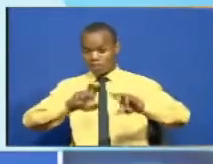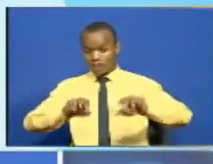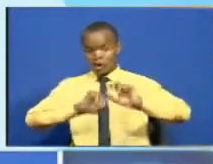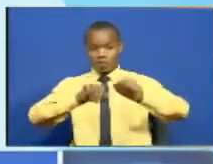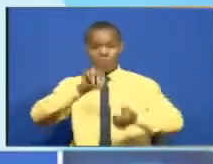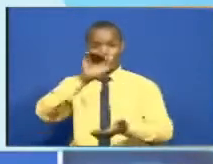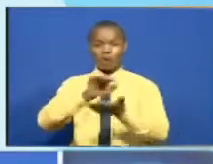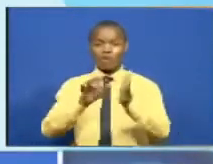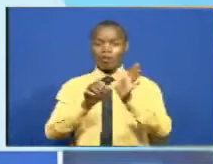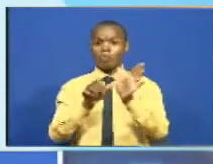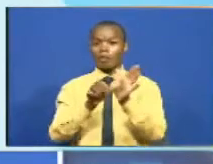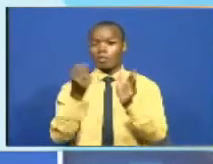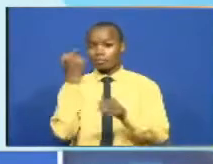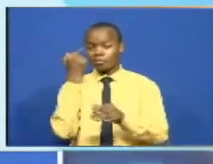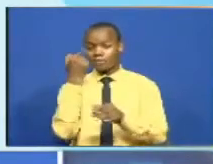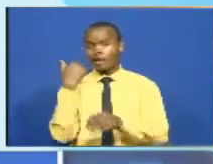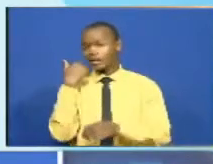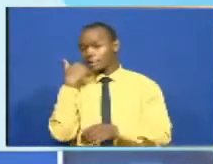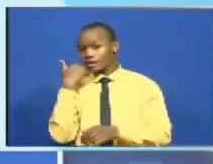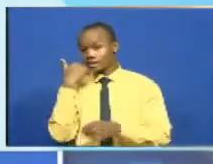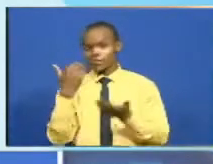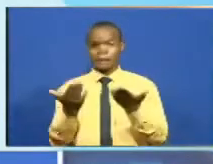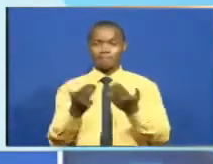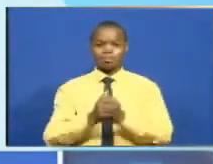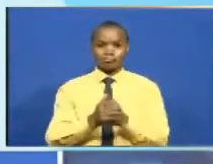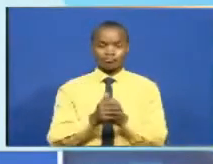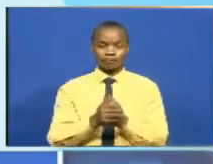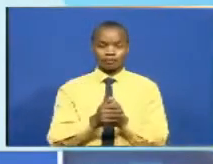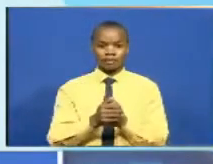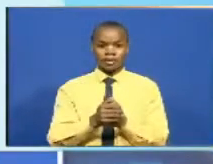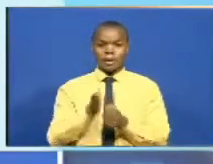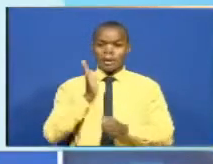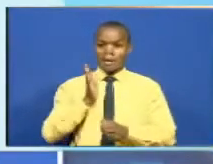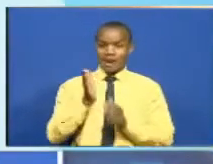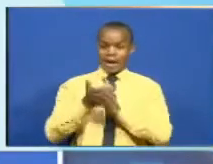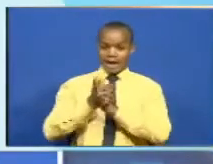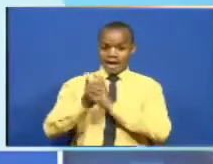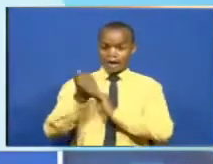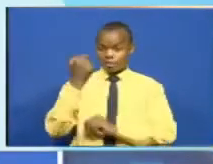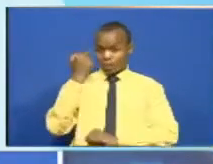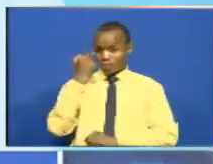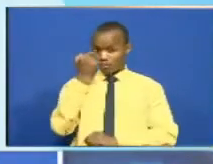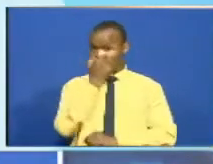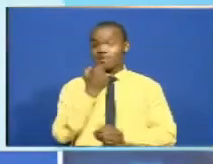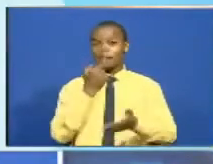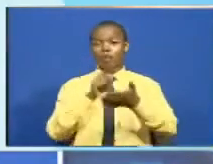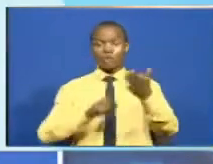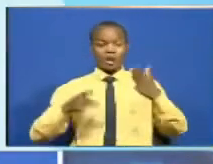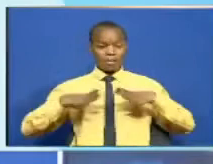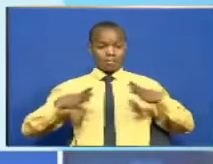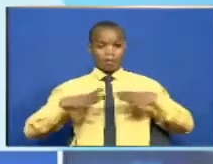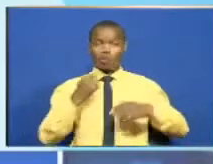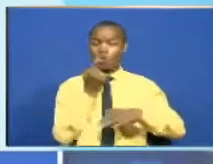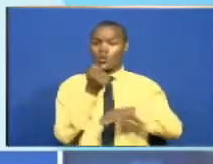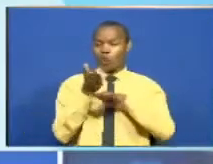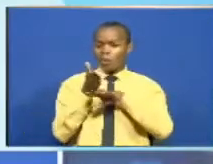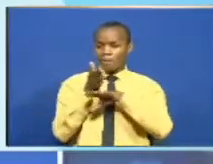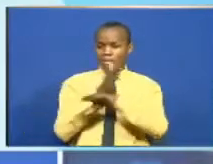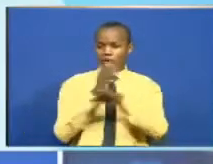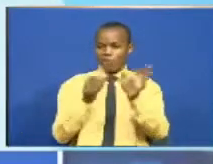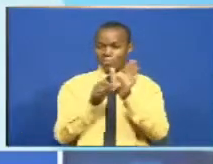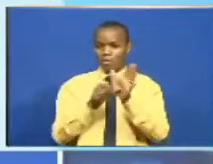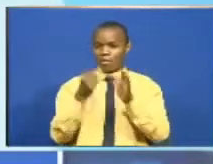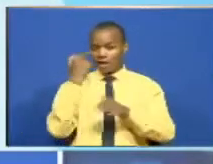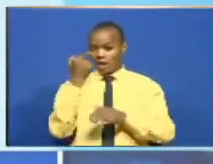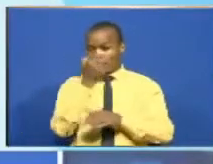full-blown glaucoma. Carlos Obeto, an optometrist, says those with partial blindness or those who have lost their eyesight may